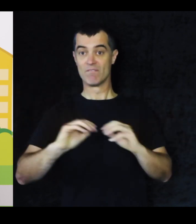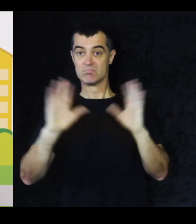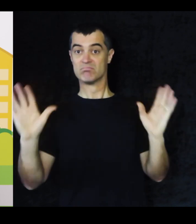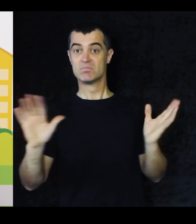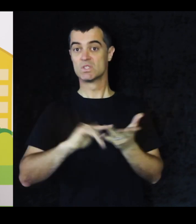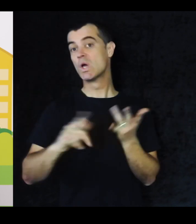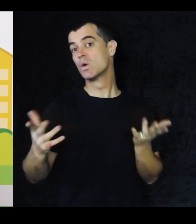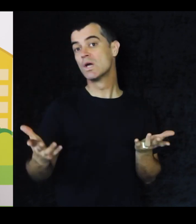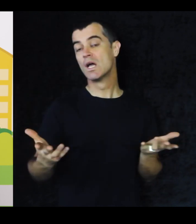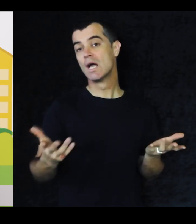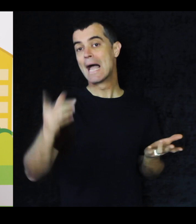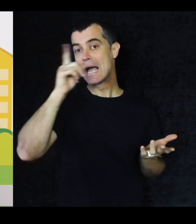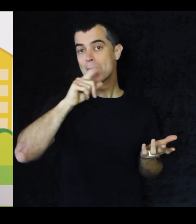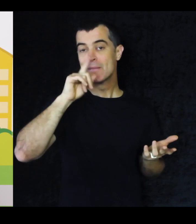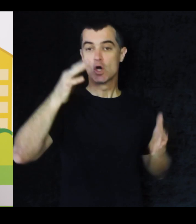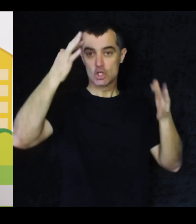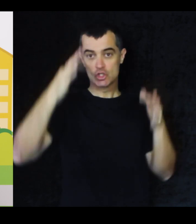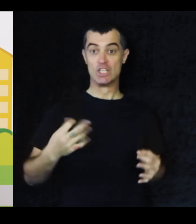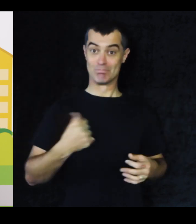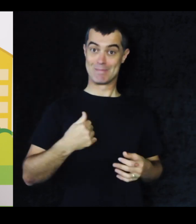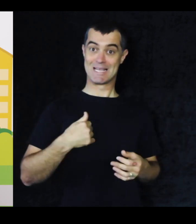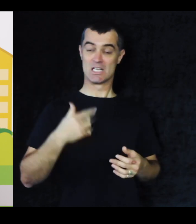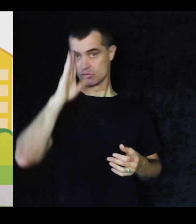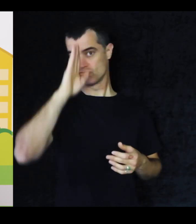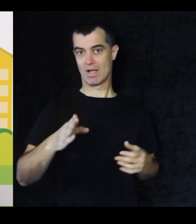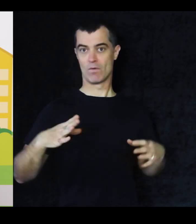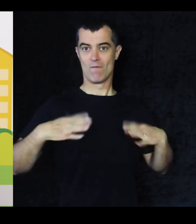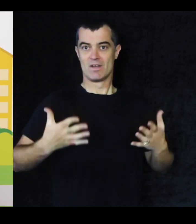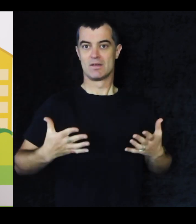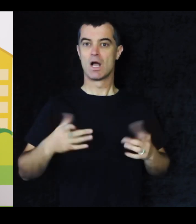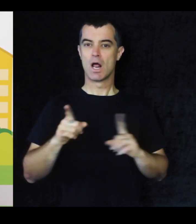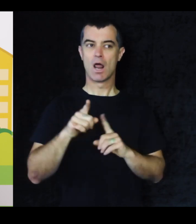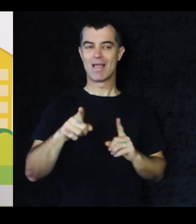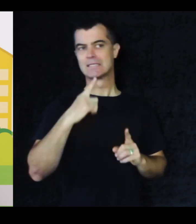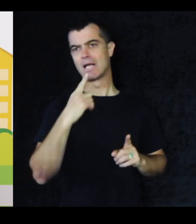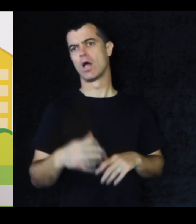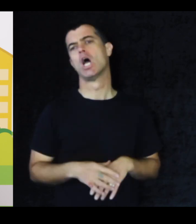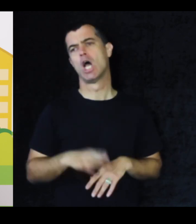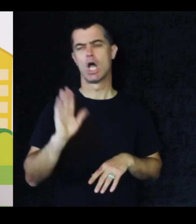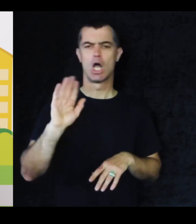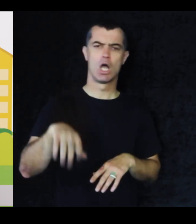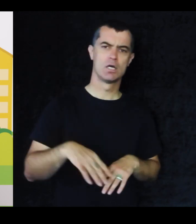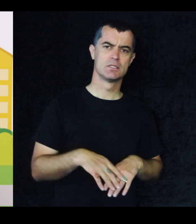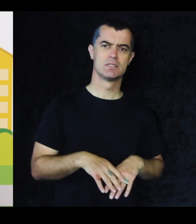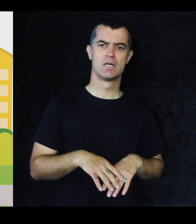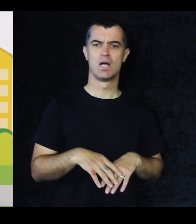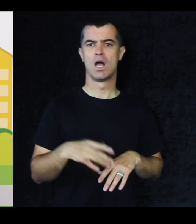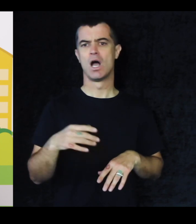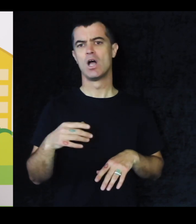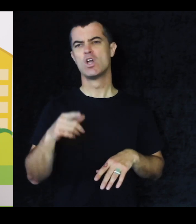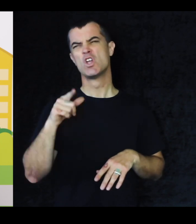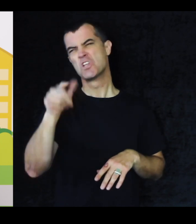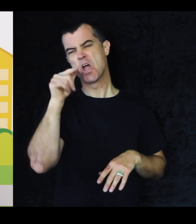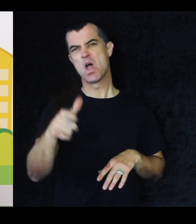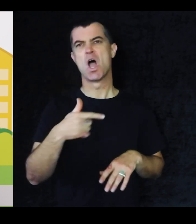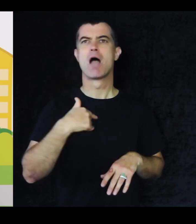visible, so people judge me straight off the bat. They say,